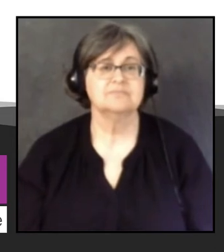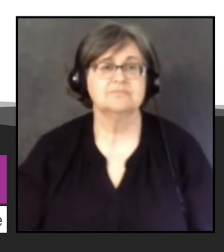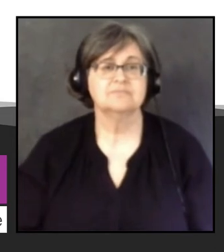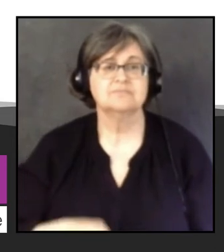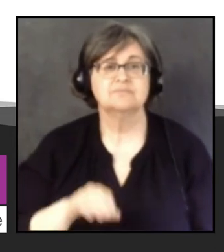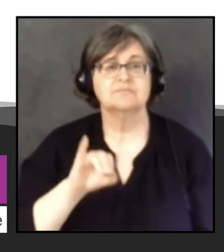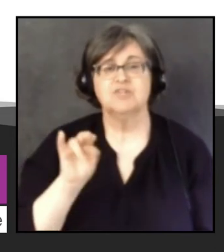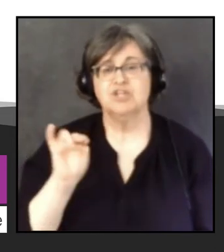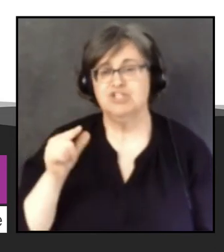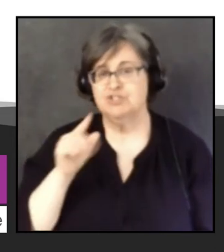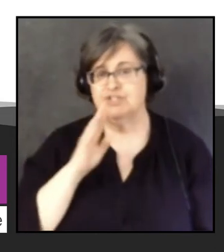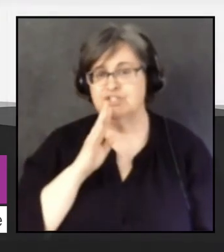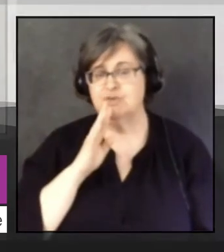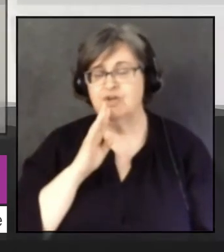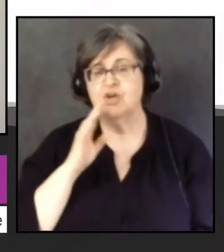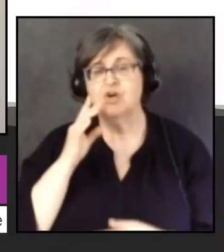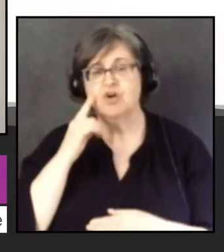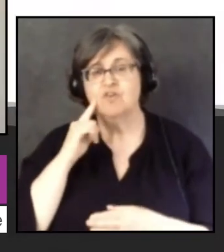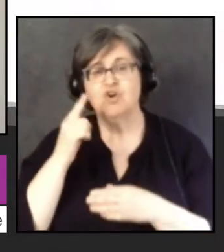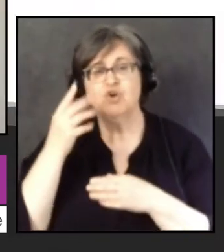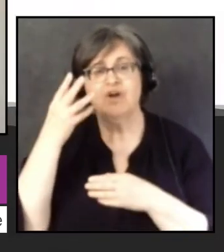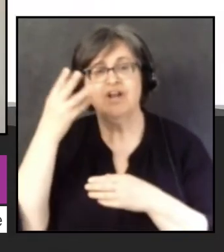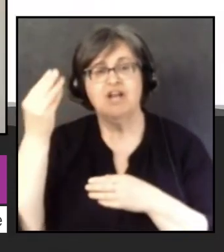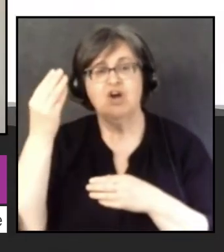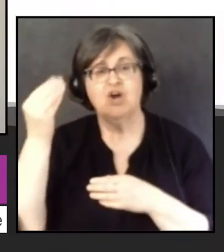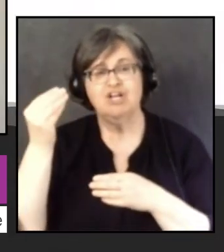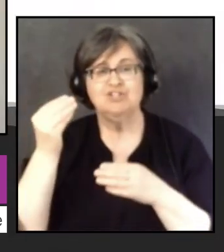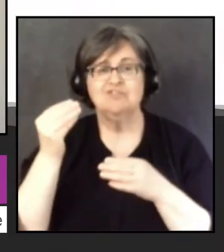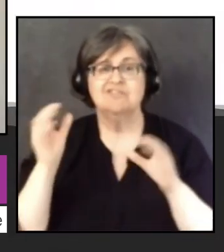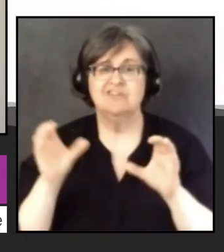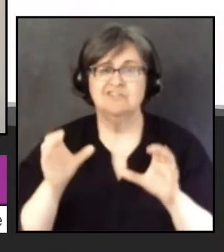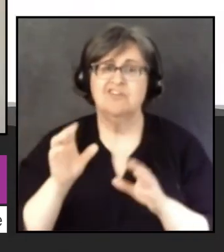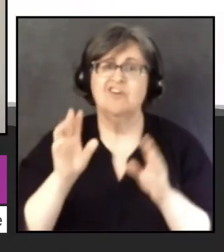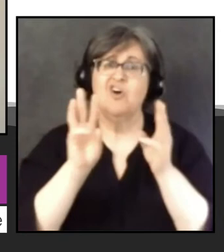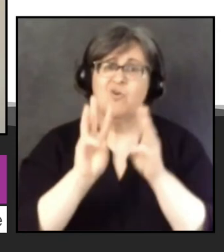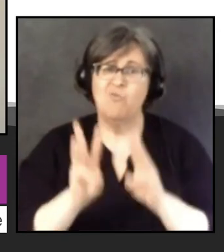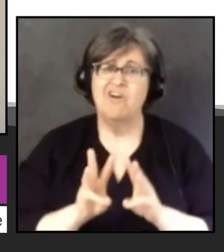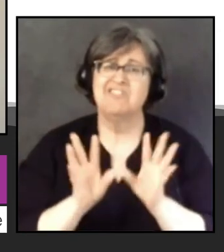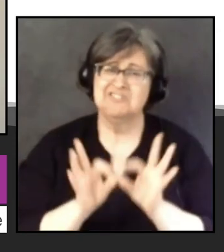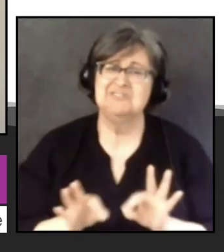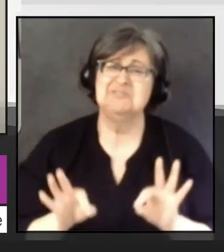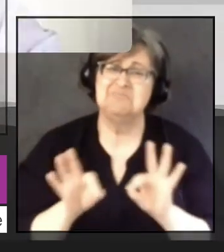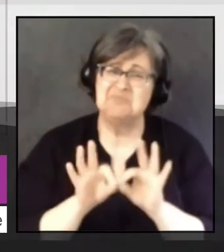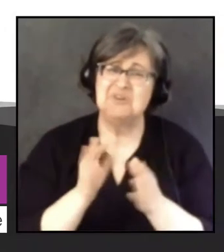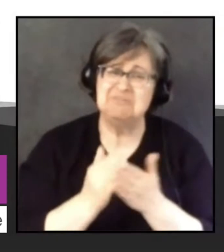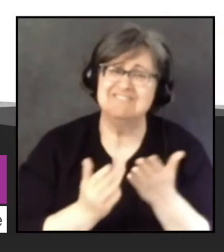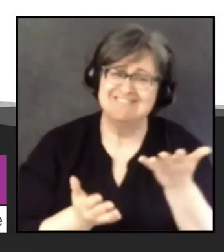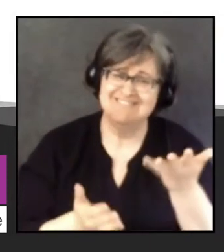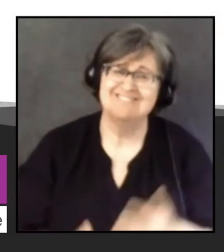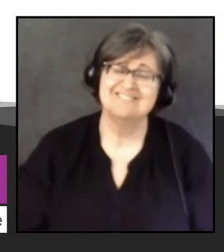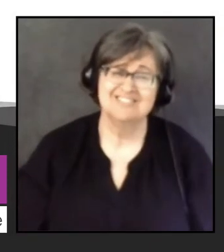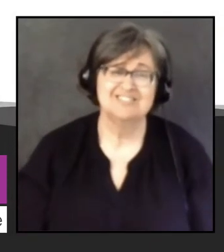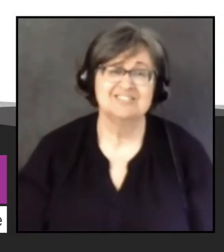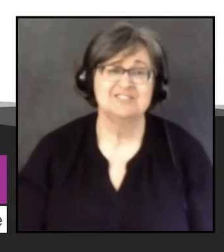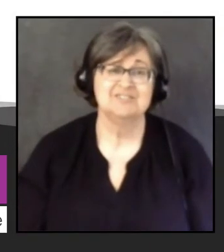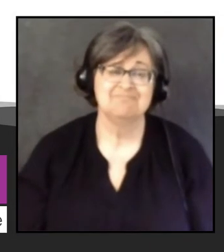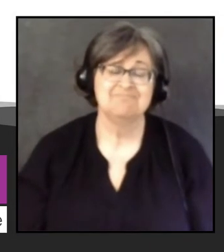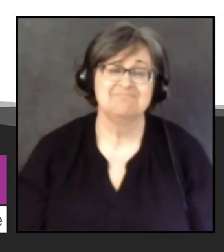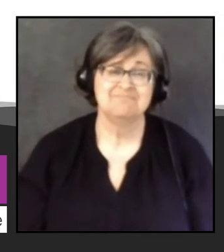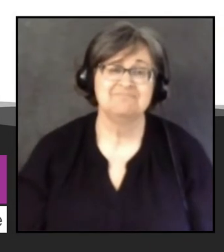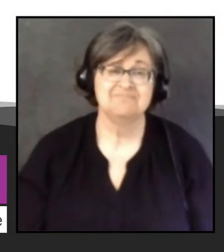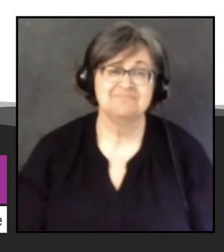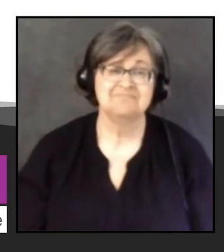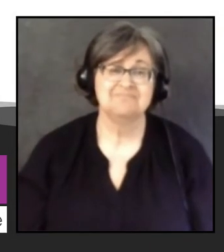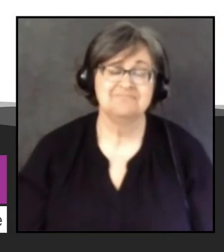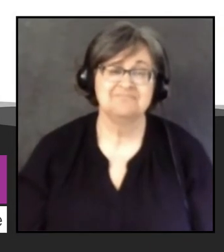We learned that for an outdoor activity, the weather plays a big role. Could you show the slide, please? Thank